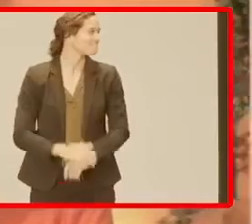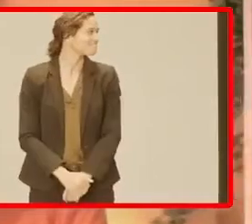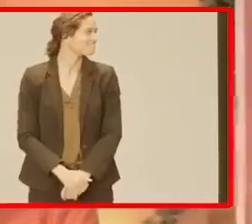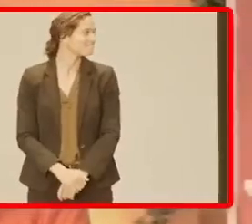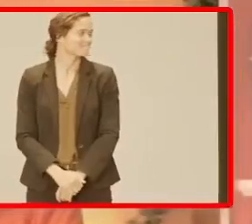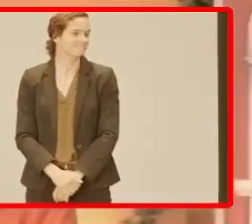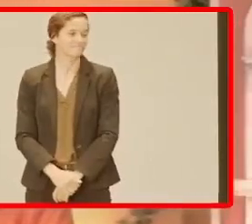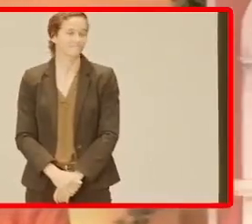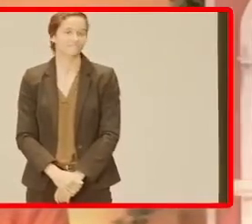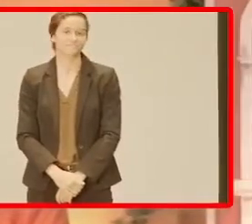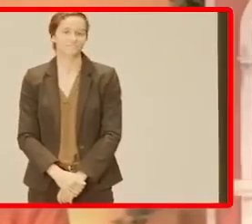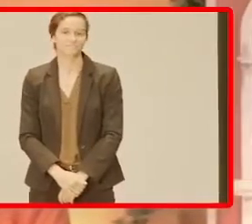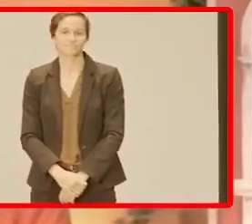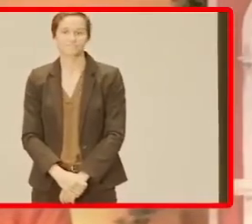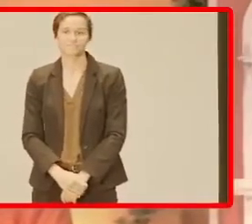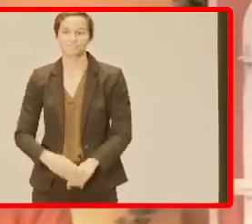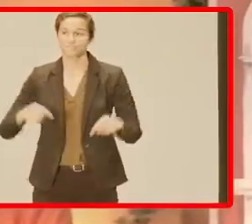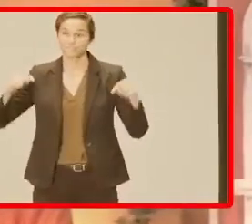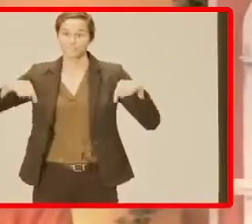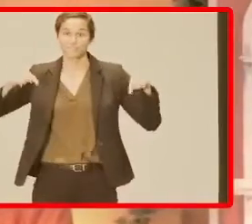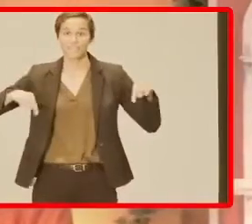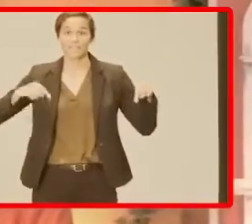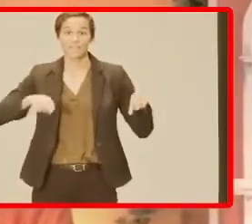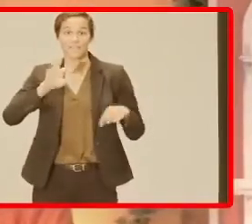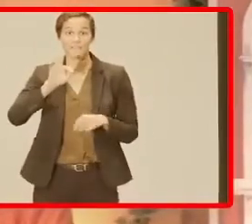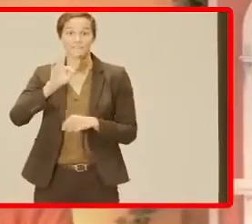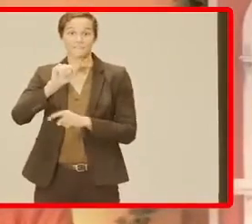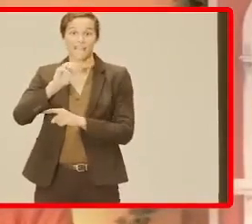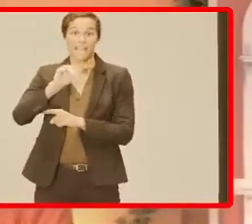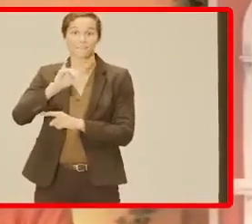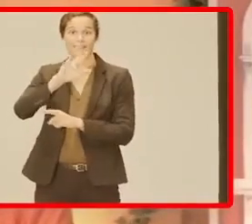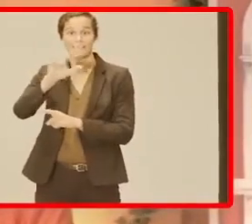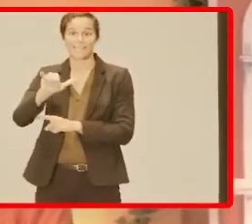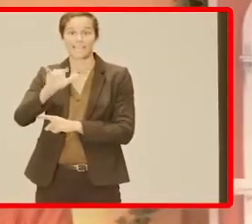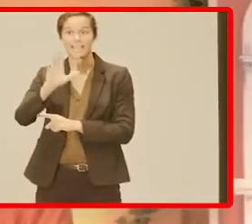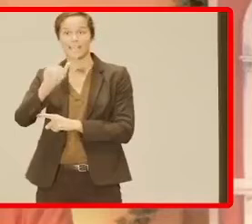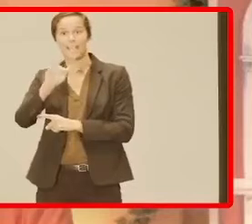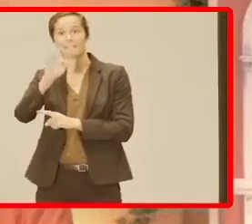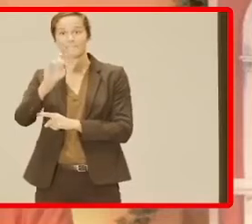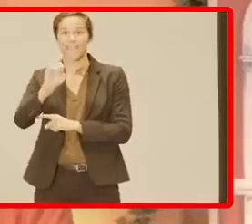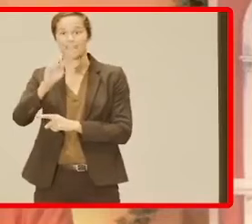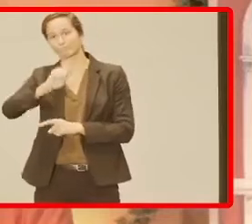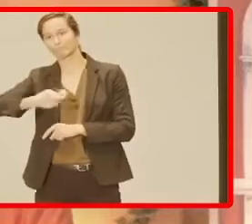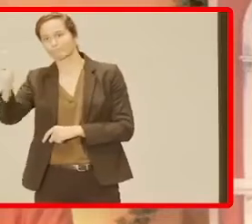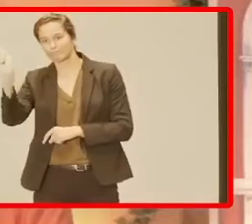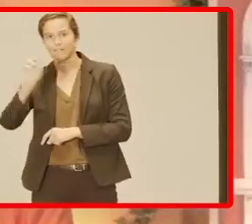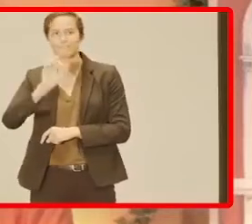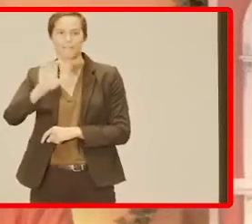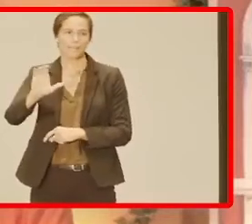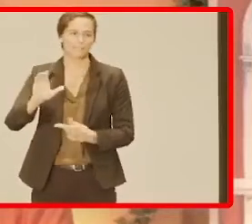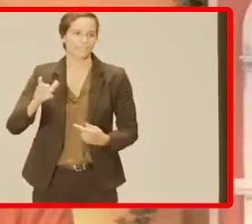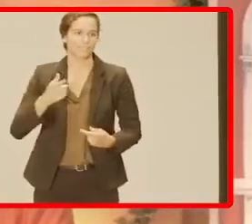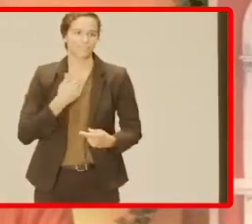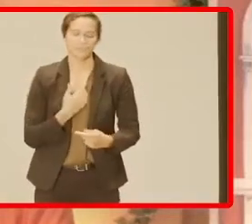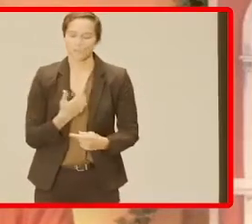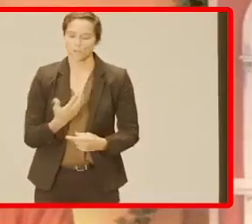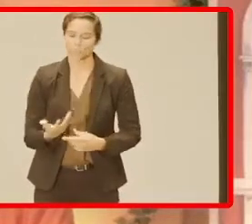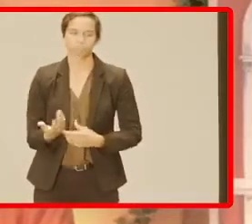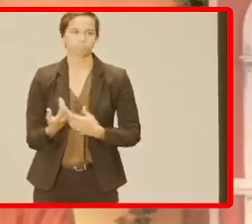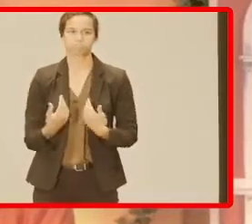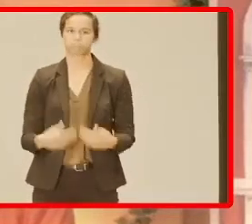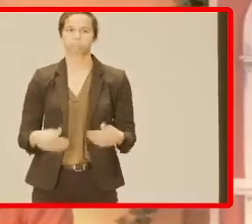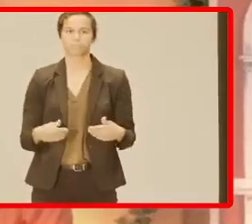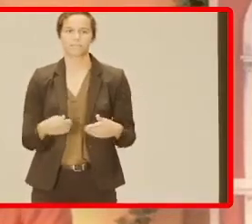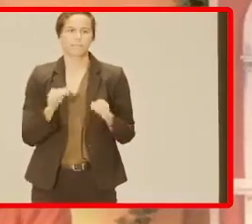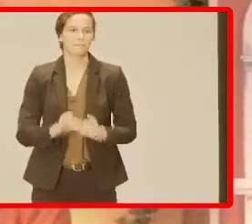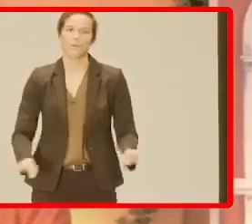This family cafe means so much to me to be here on stage because